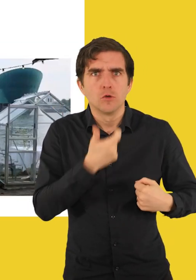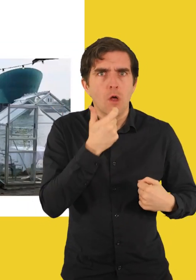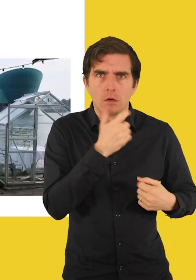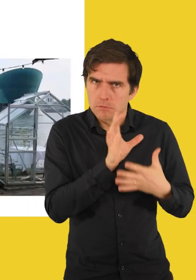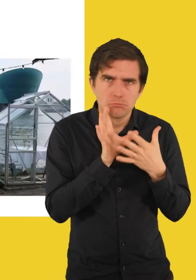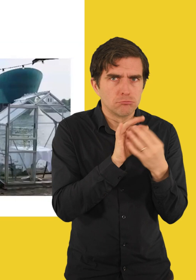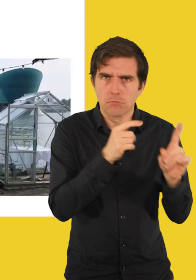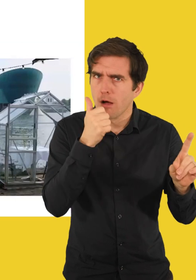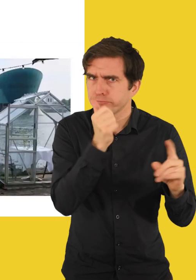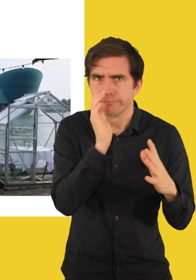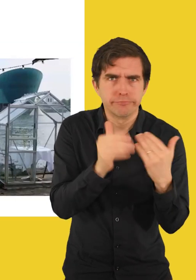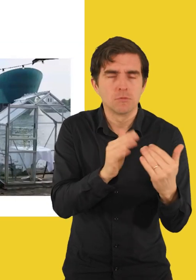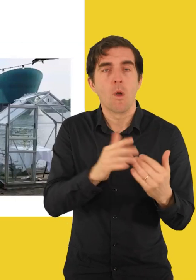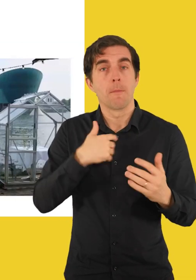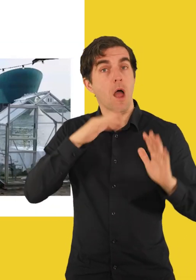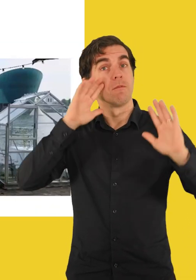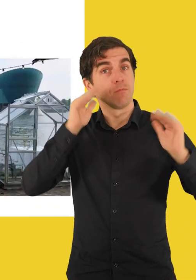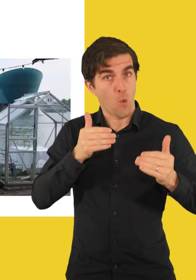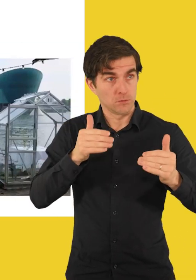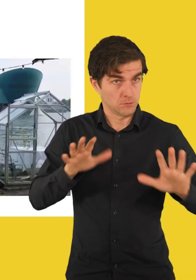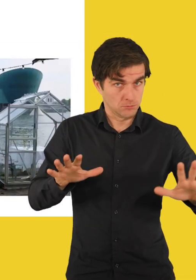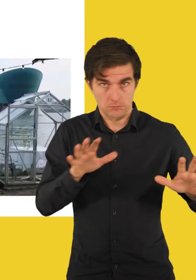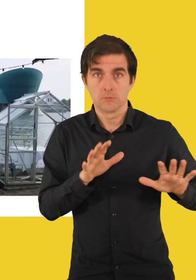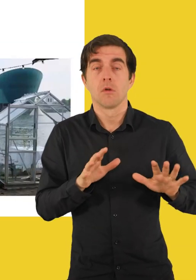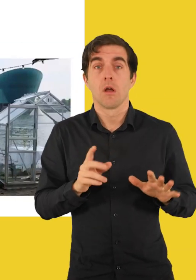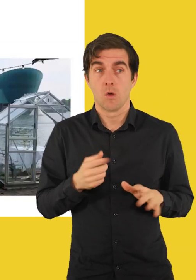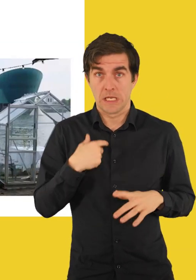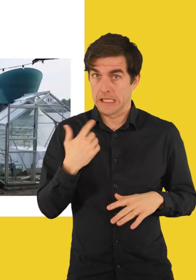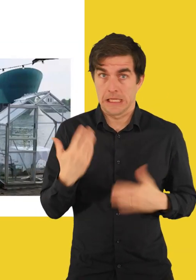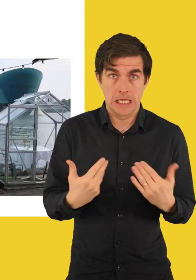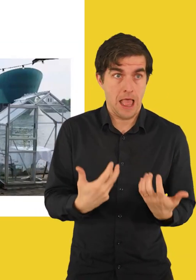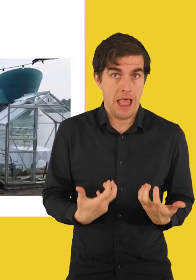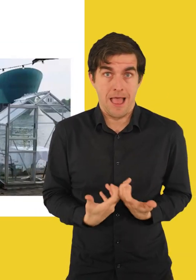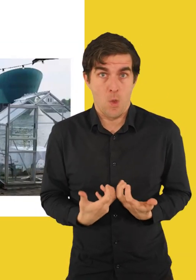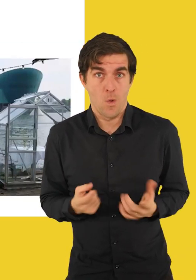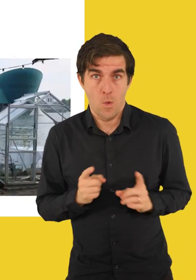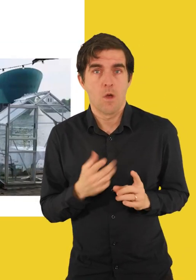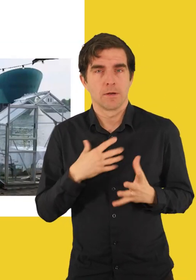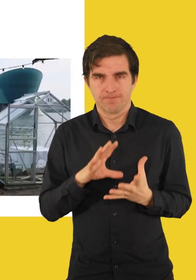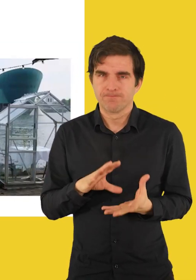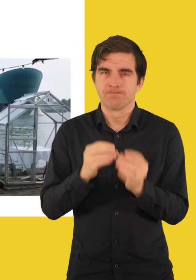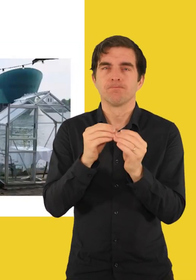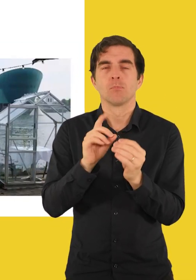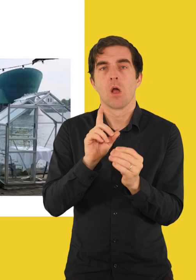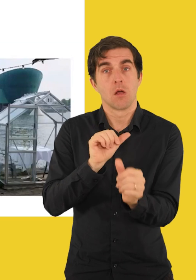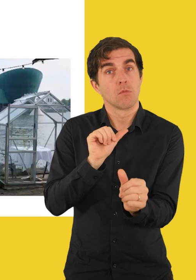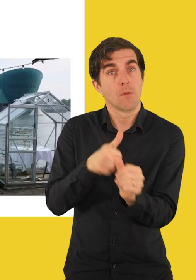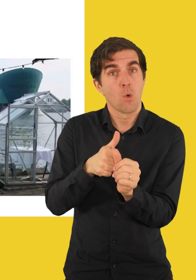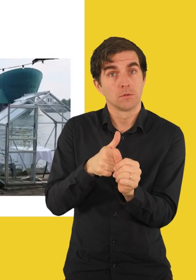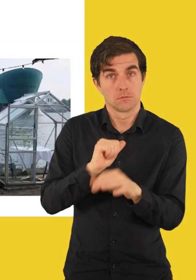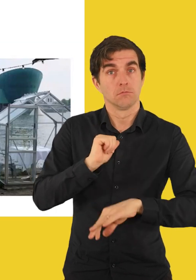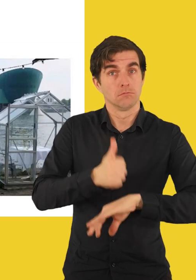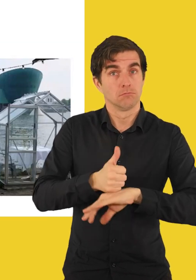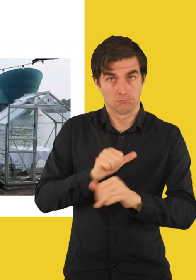neighborhood initiatives. That is my focus, and what we are doing is we are developing a